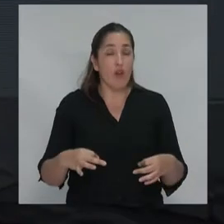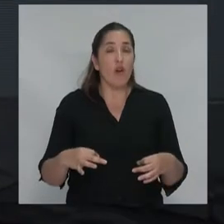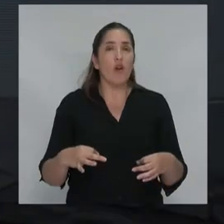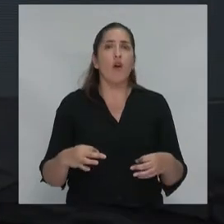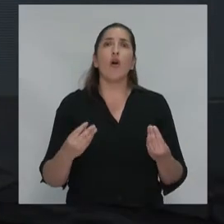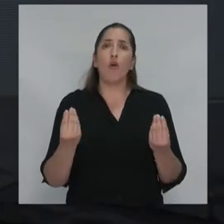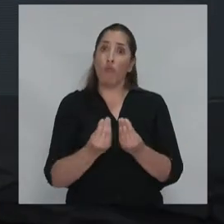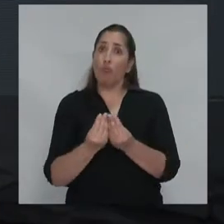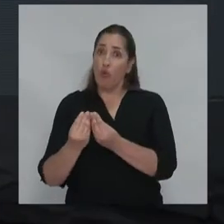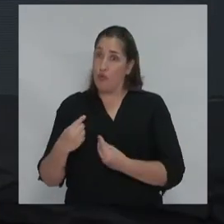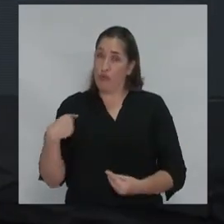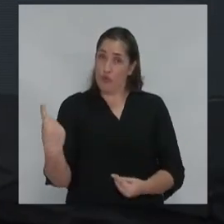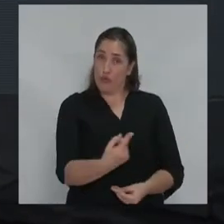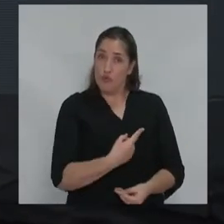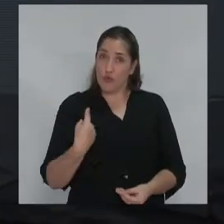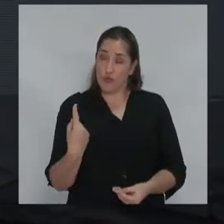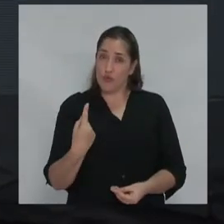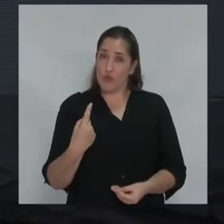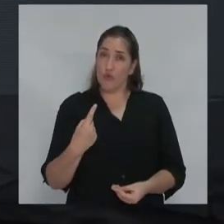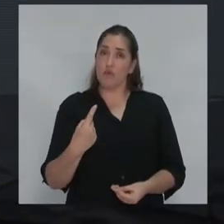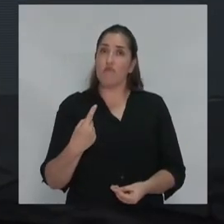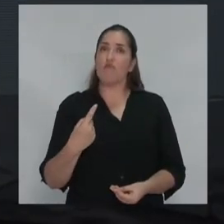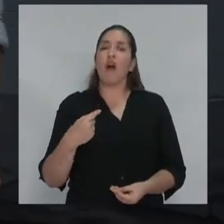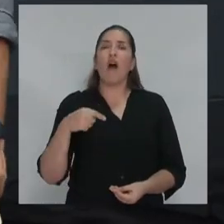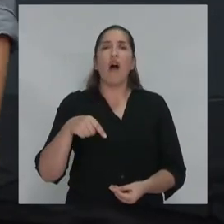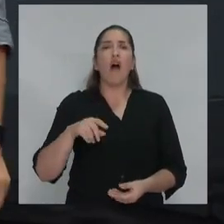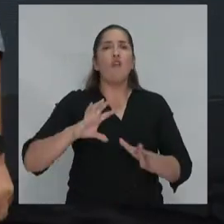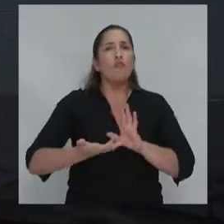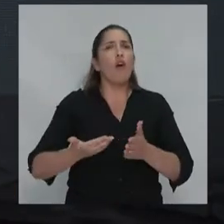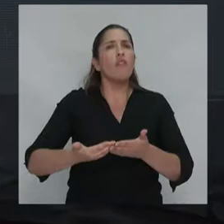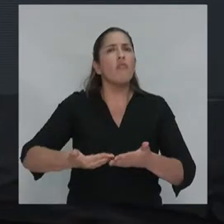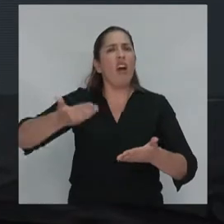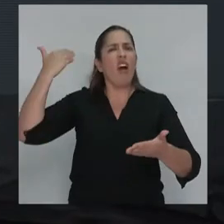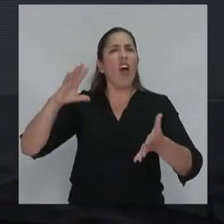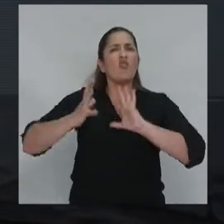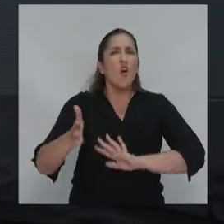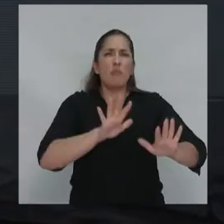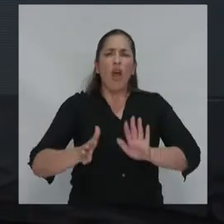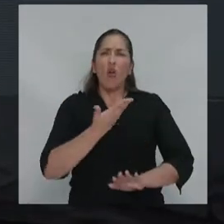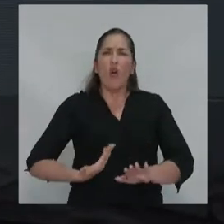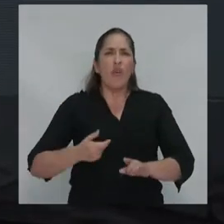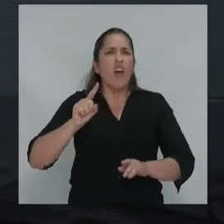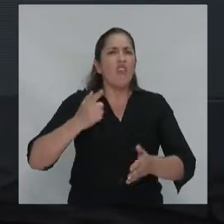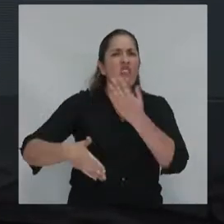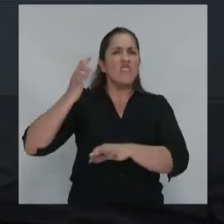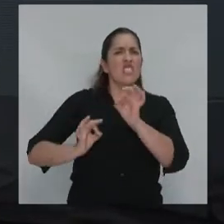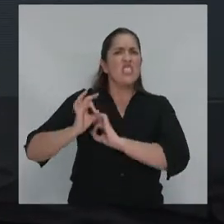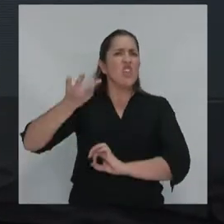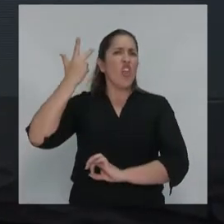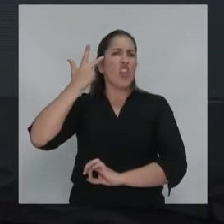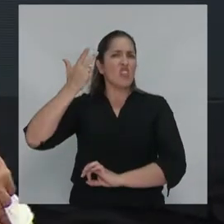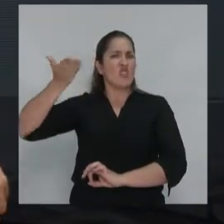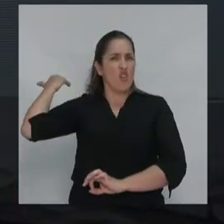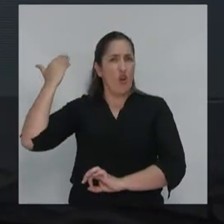government structure. It was set up against feudalism. Now, we are in the